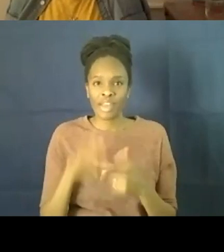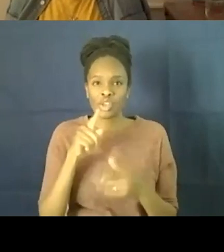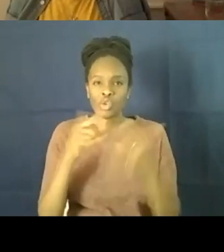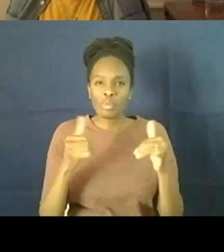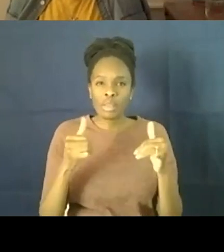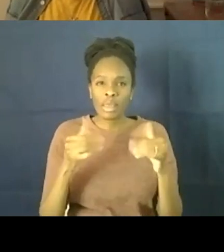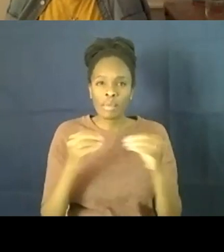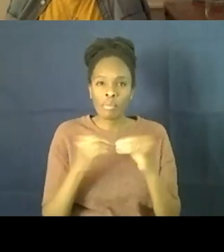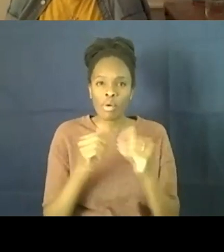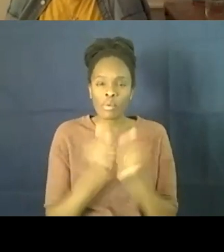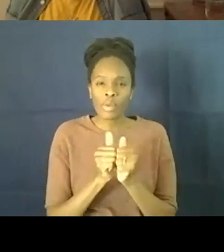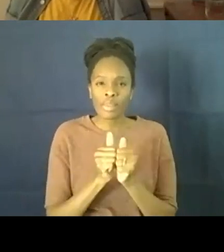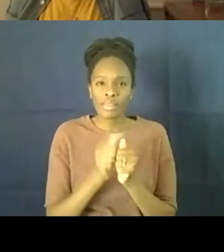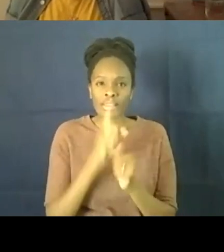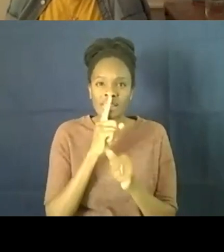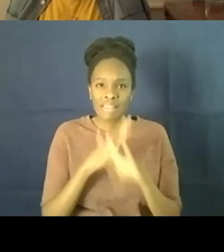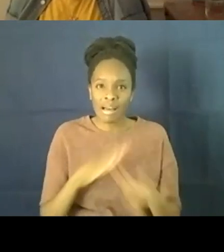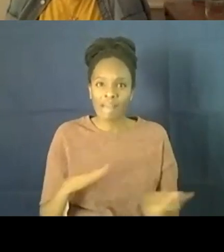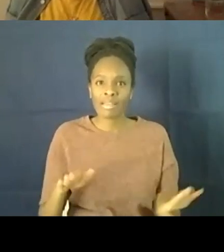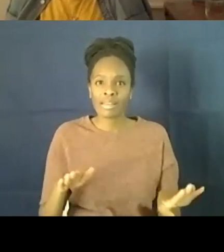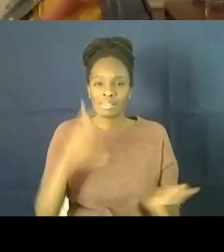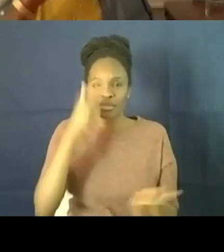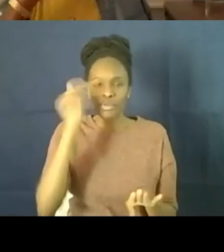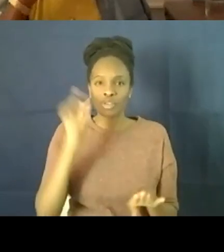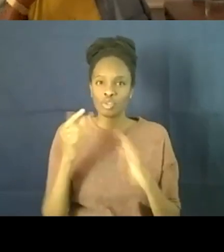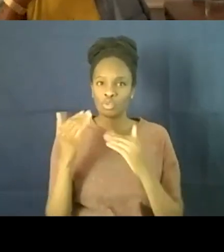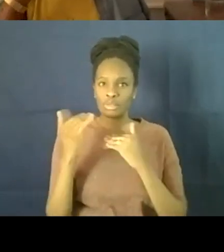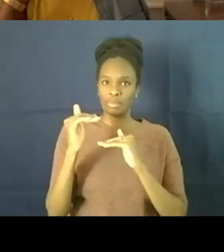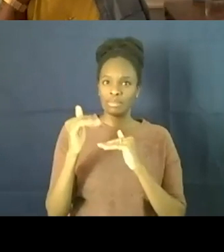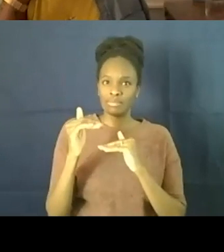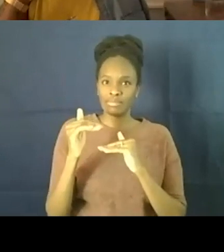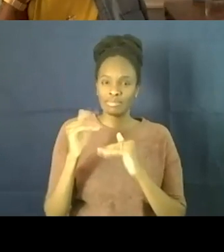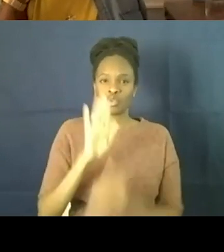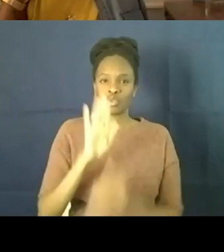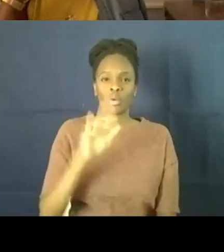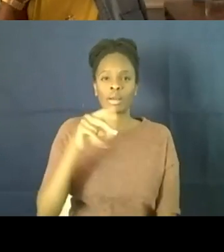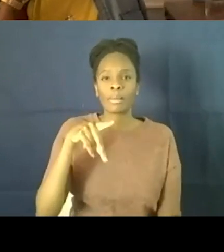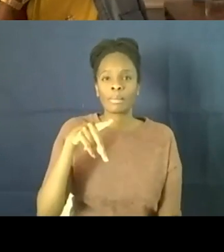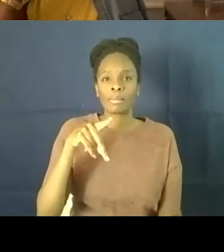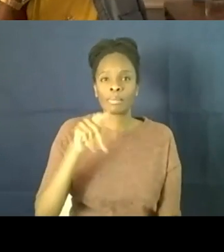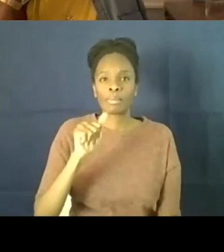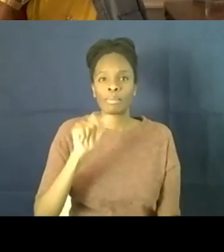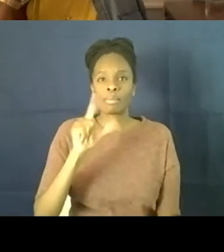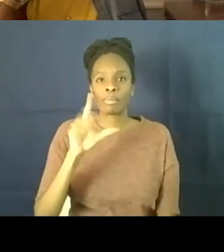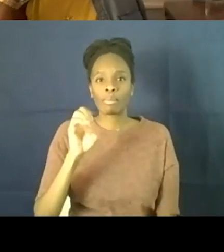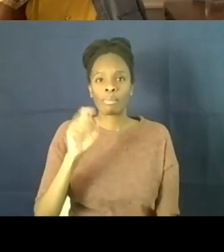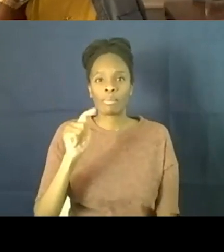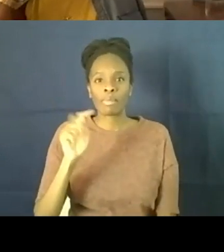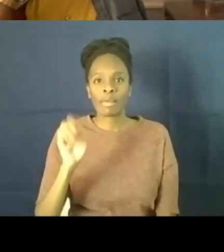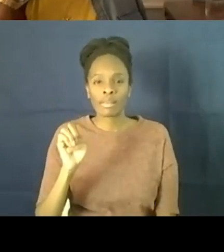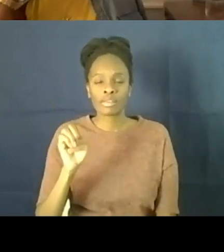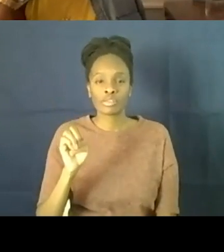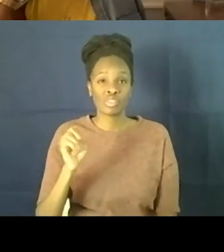because you're limiting your palette in some ways. And so leaving moments without dialogue or just